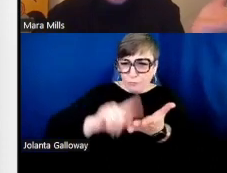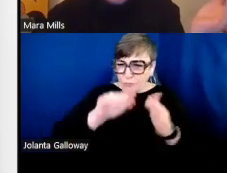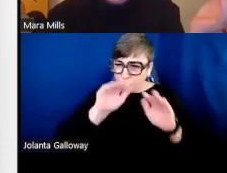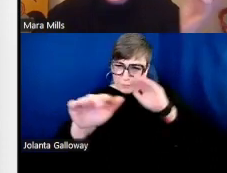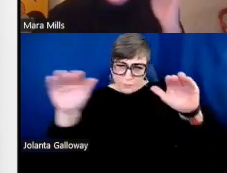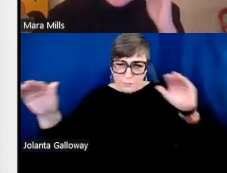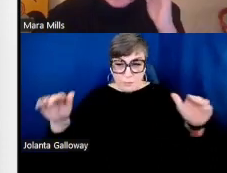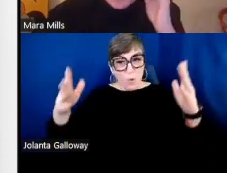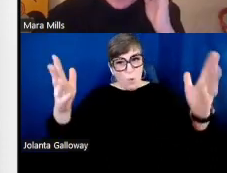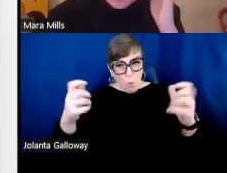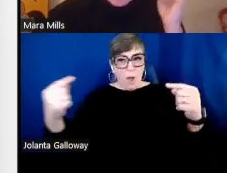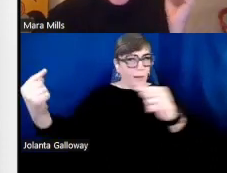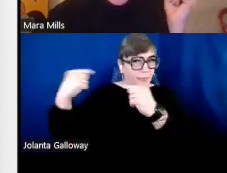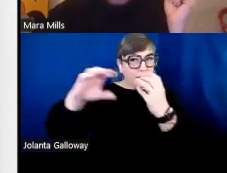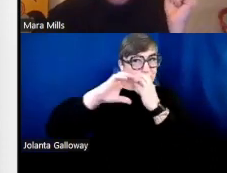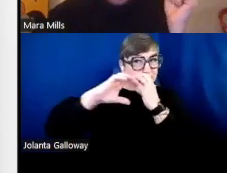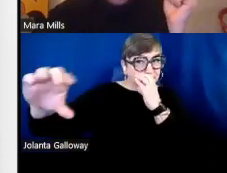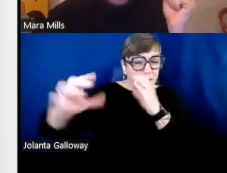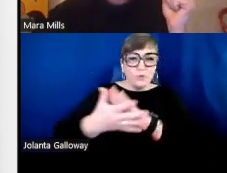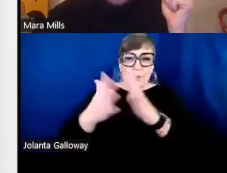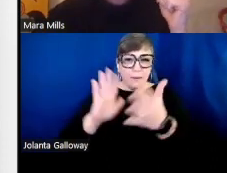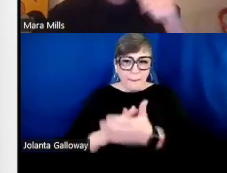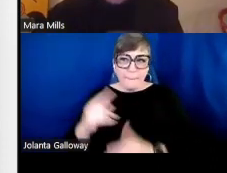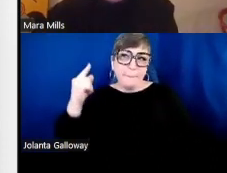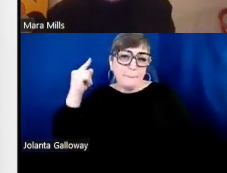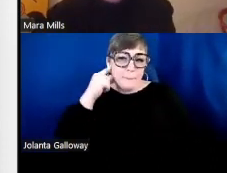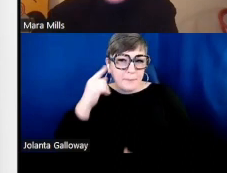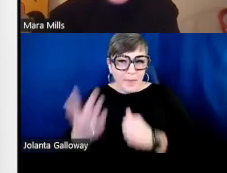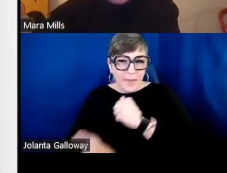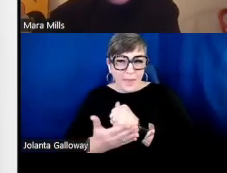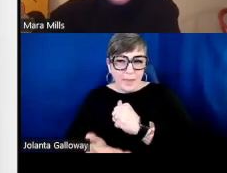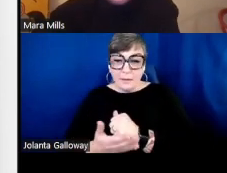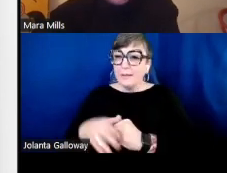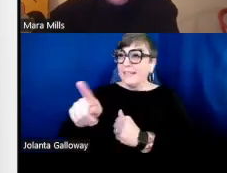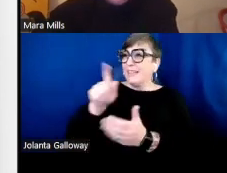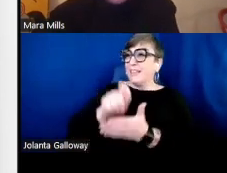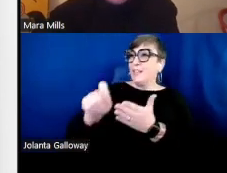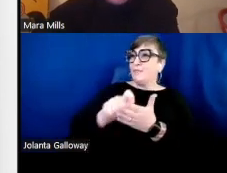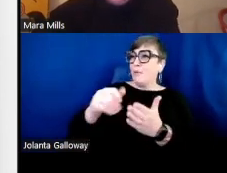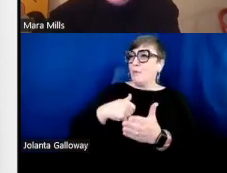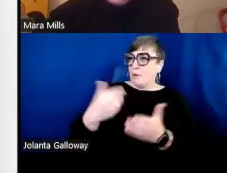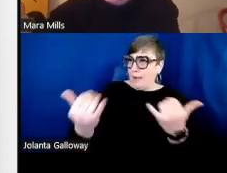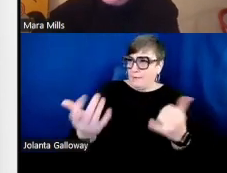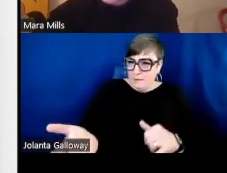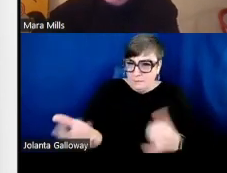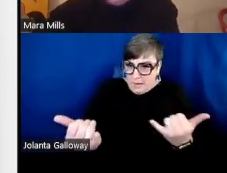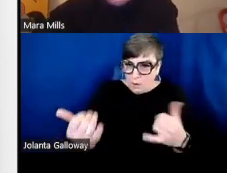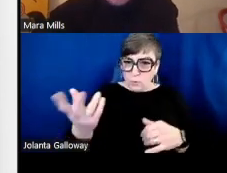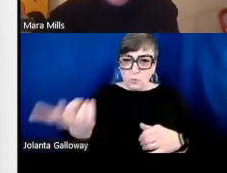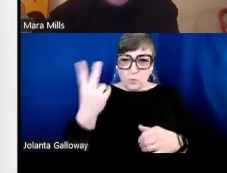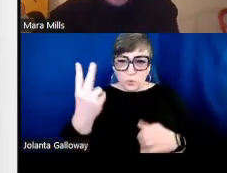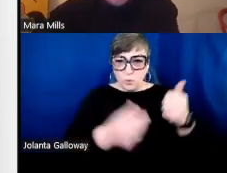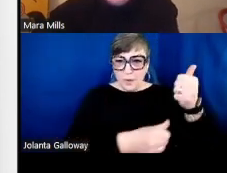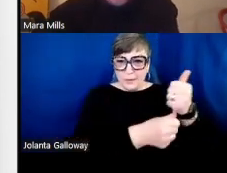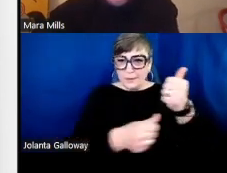into a hearing aid and he wrote i have now two assistants engaged at my laboratory in experimenting upon an apparatus for the